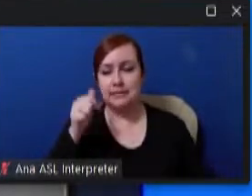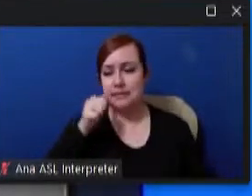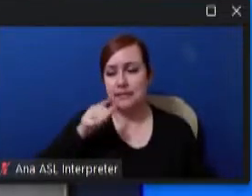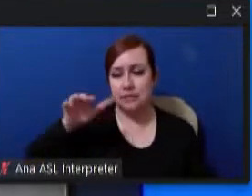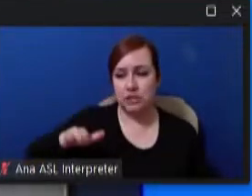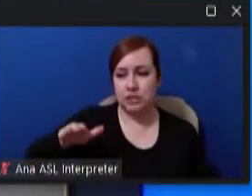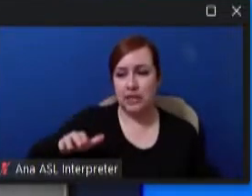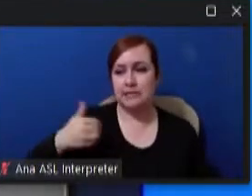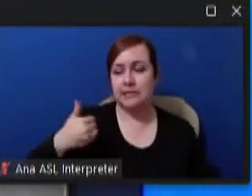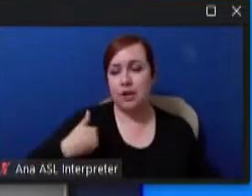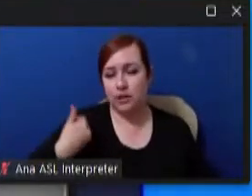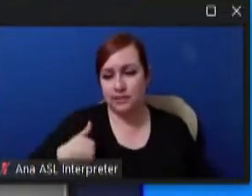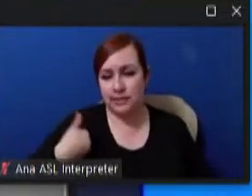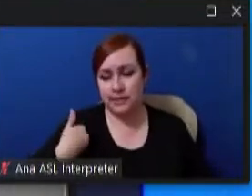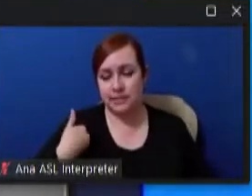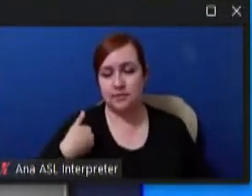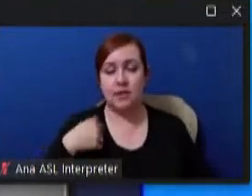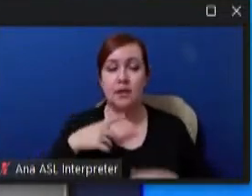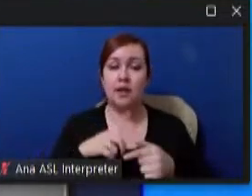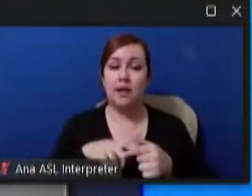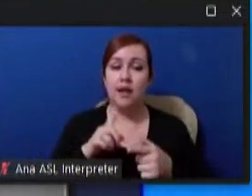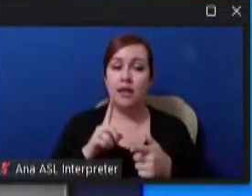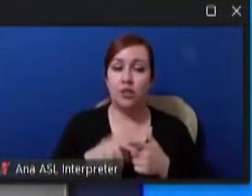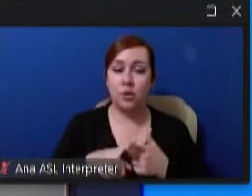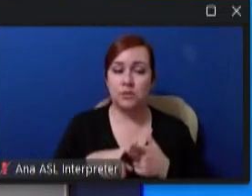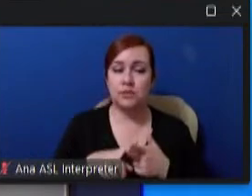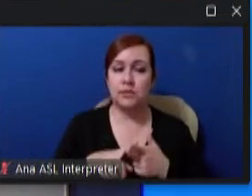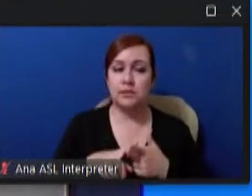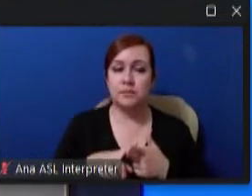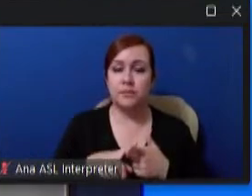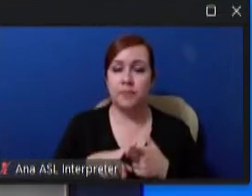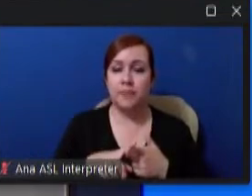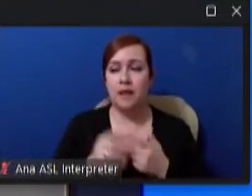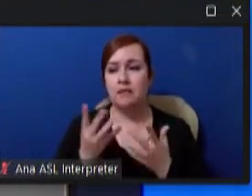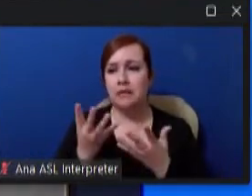women, girls, and adolescents.